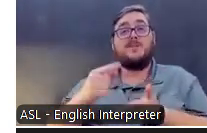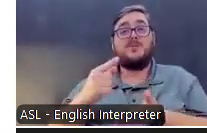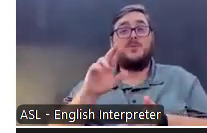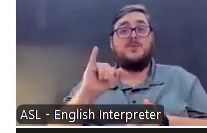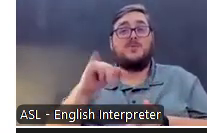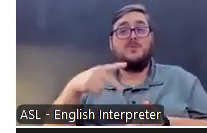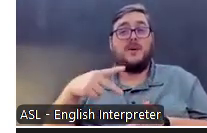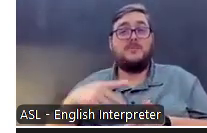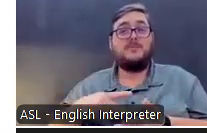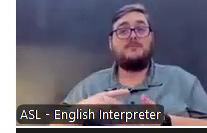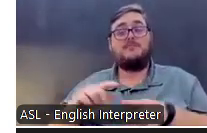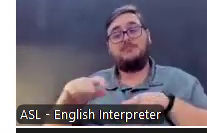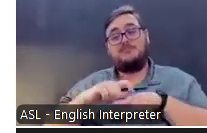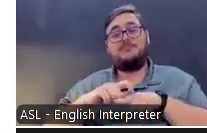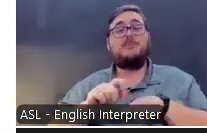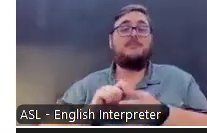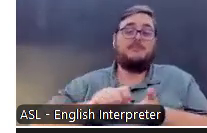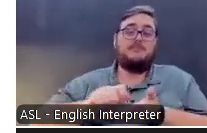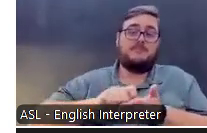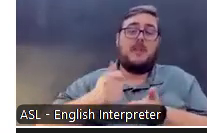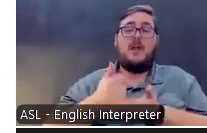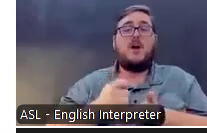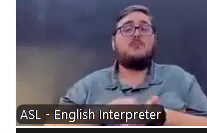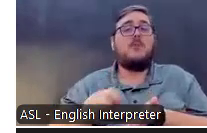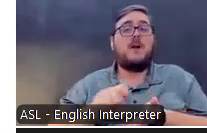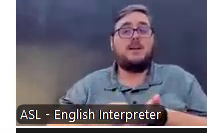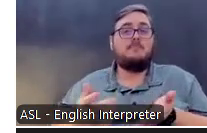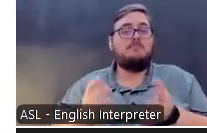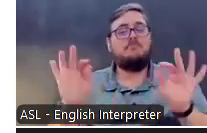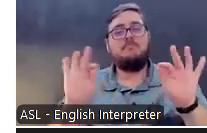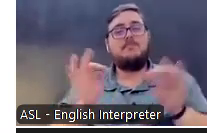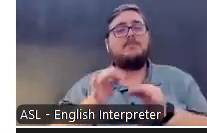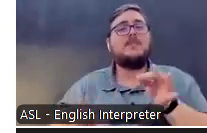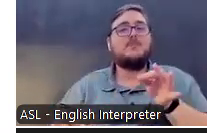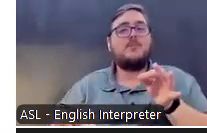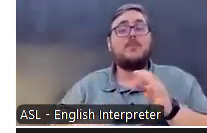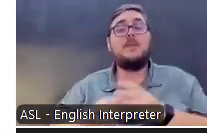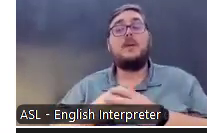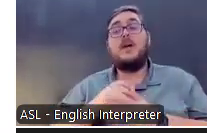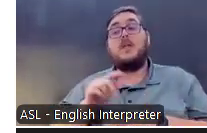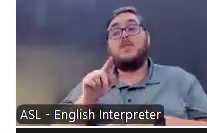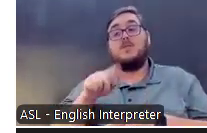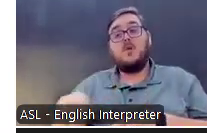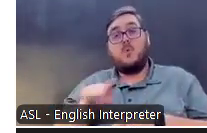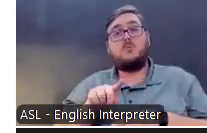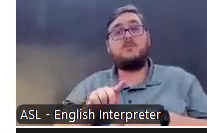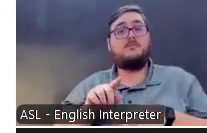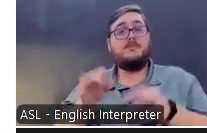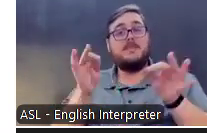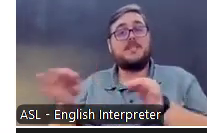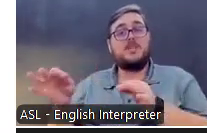writing. These determinations are going to be specific to the IEP team, but I think it's important to have